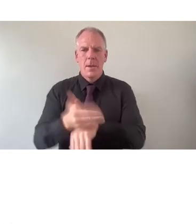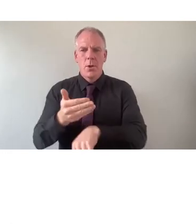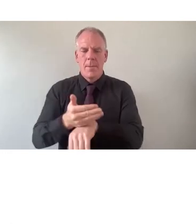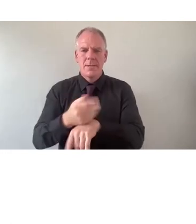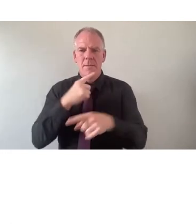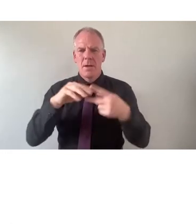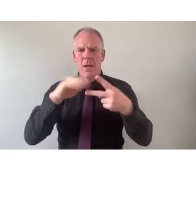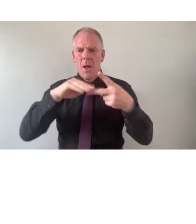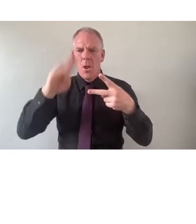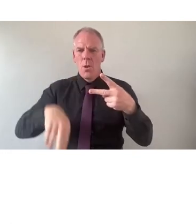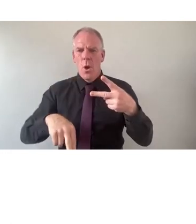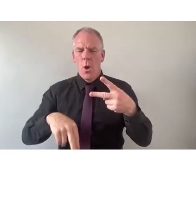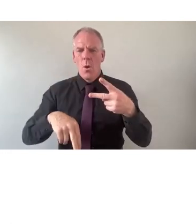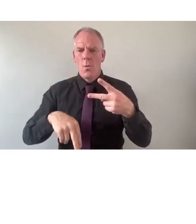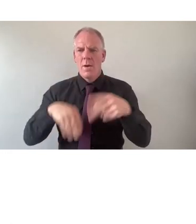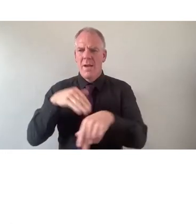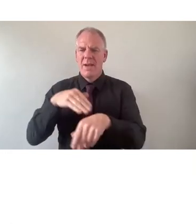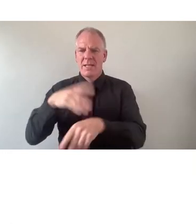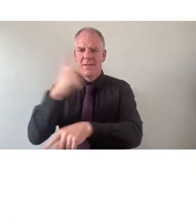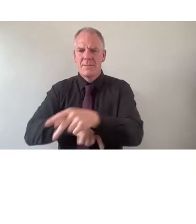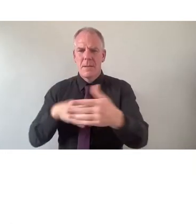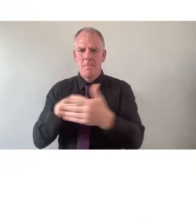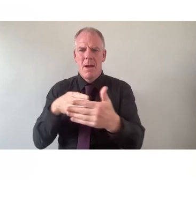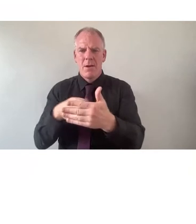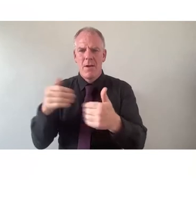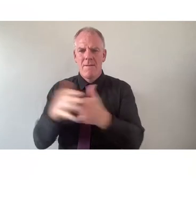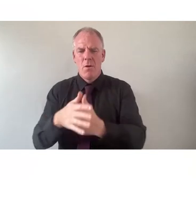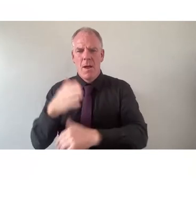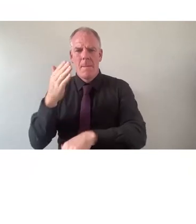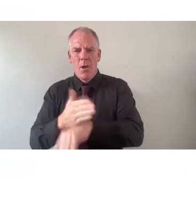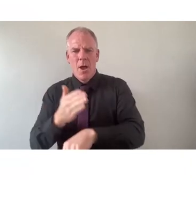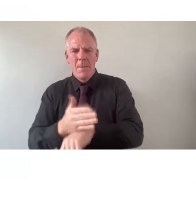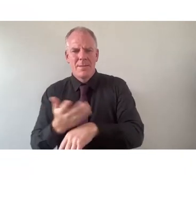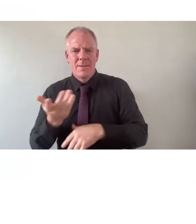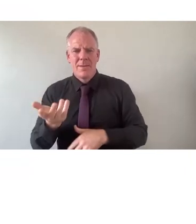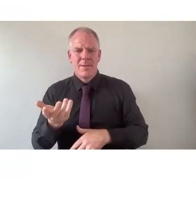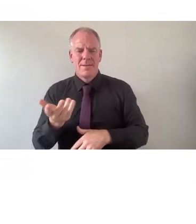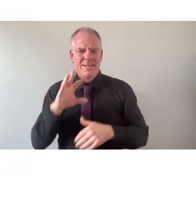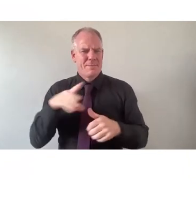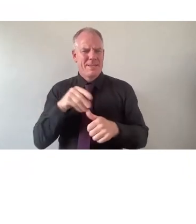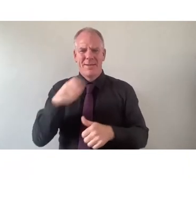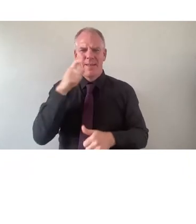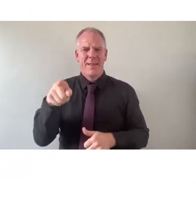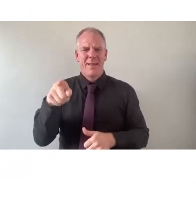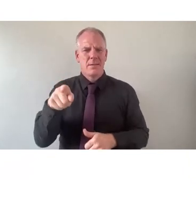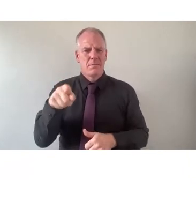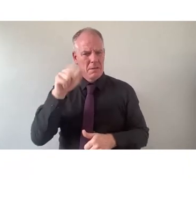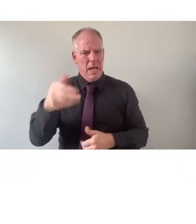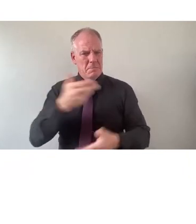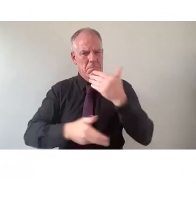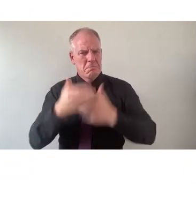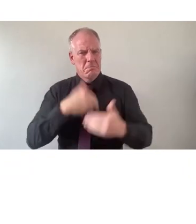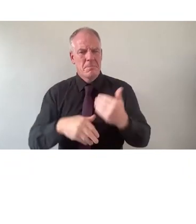low reported impact of disability as a barrier to employment. It's quite specific, but if you think you can handle that